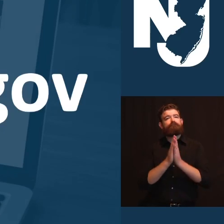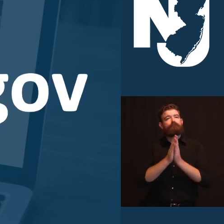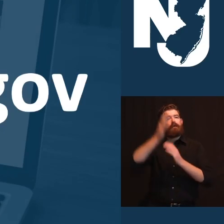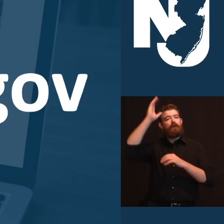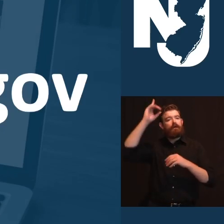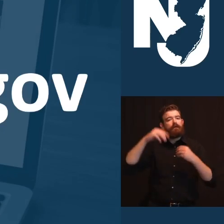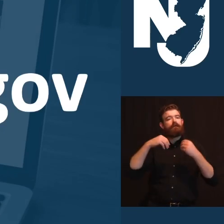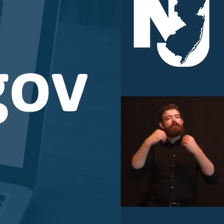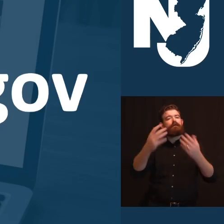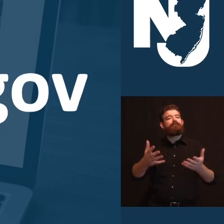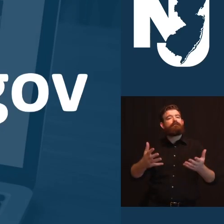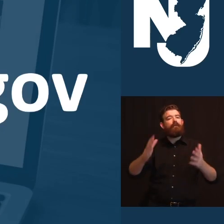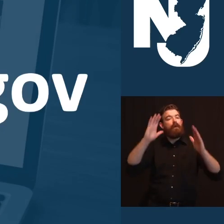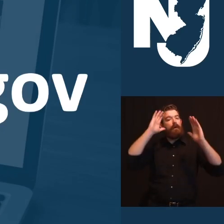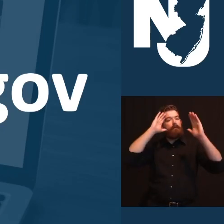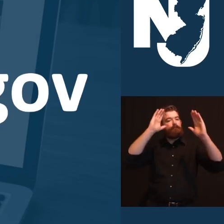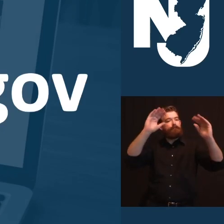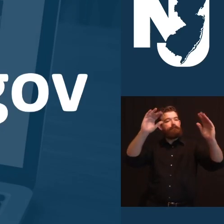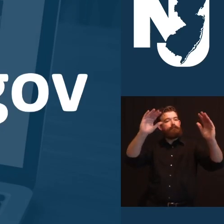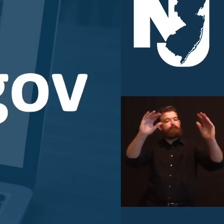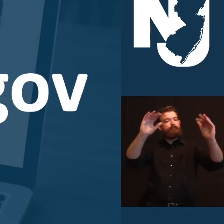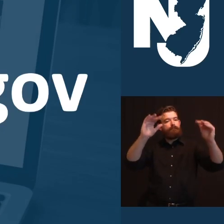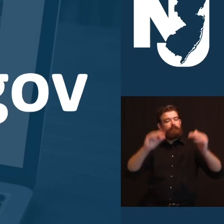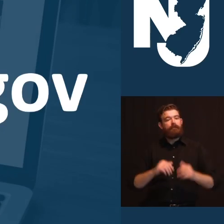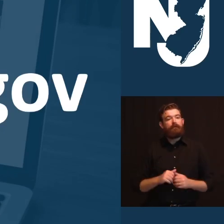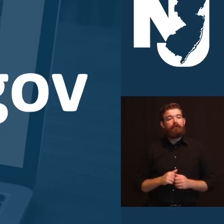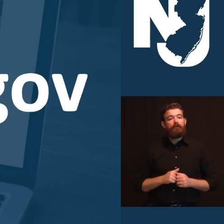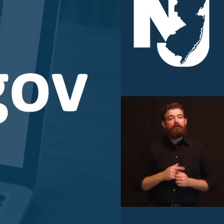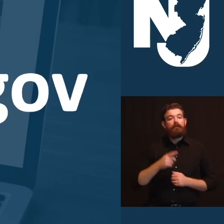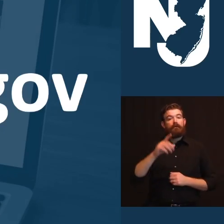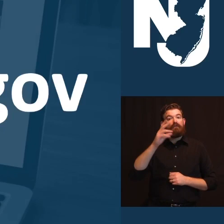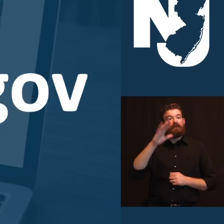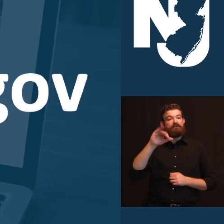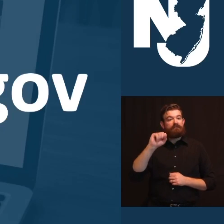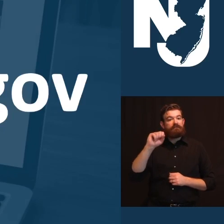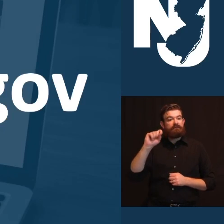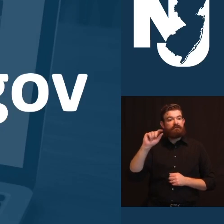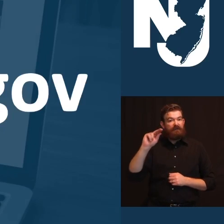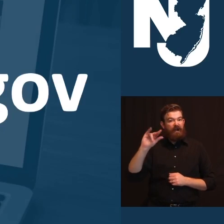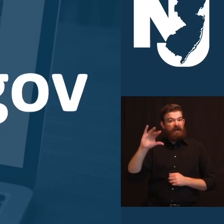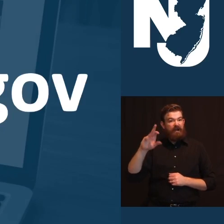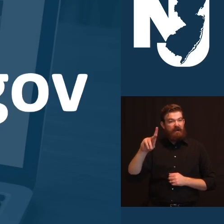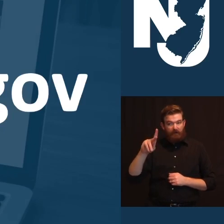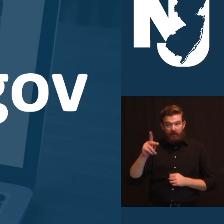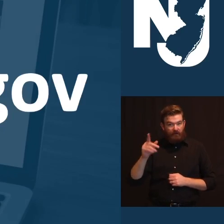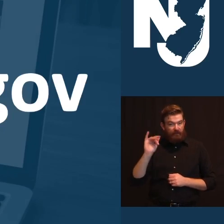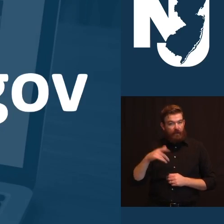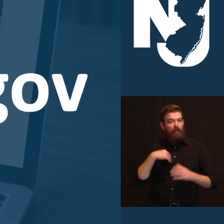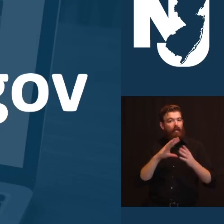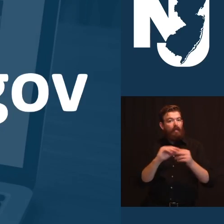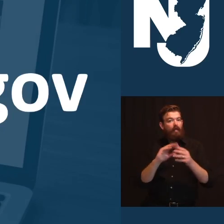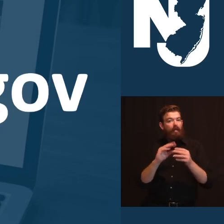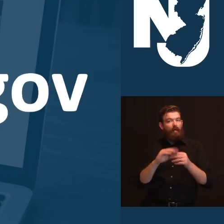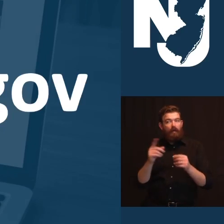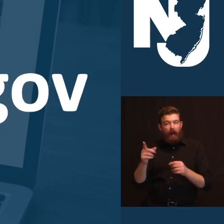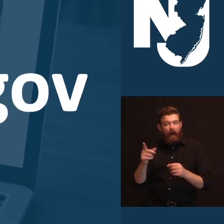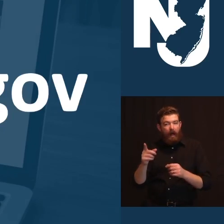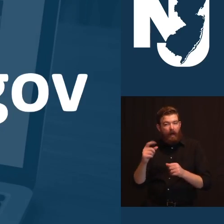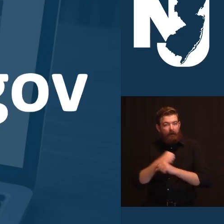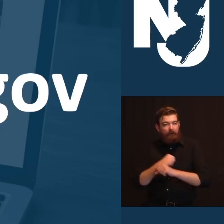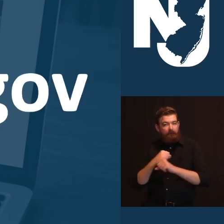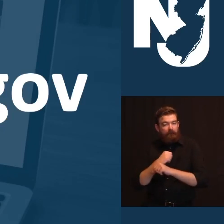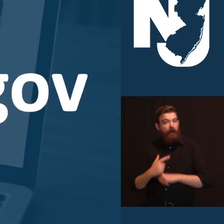this virus. Finally, let's end the day as we have been doing of late by recognizing another of the small